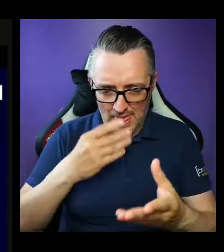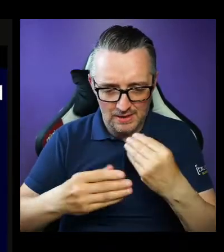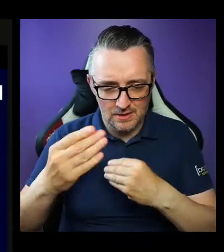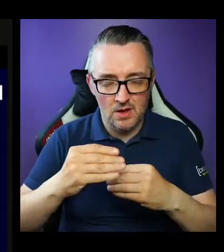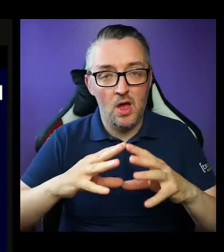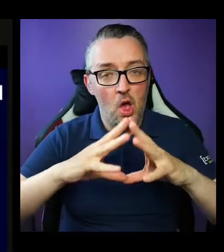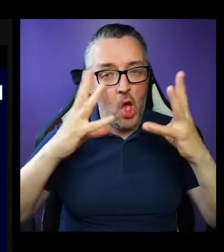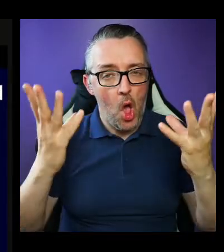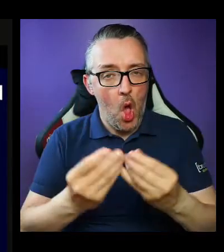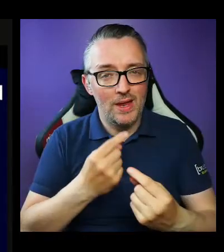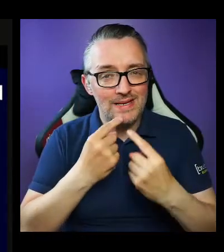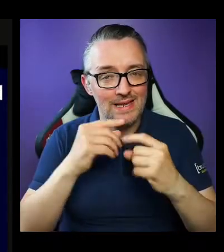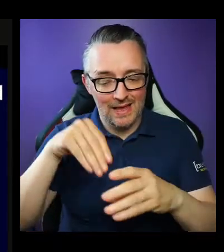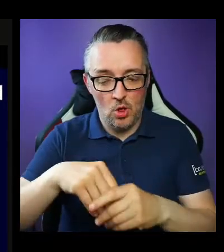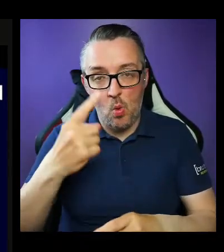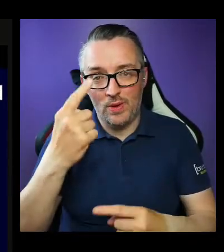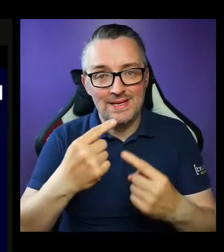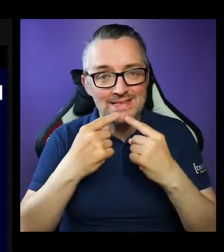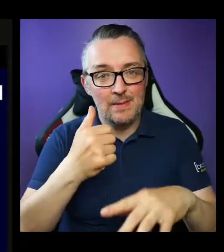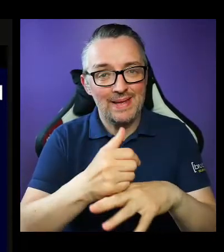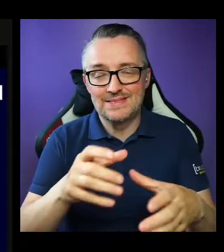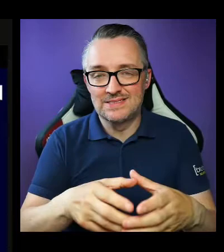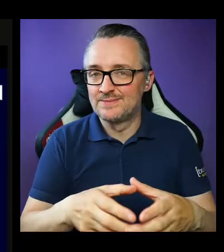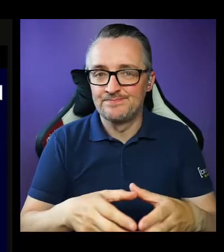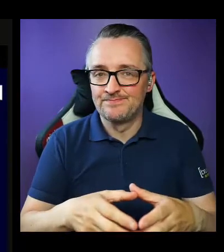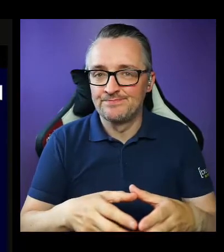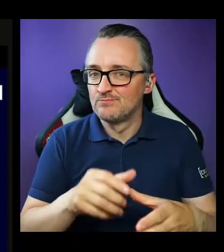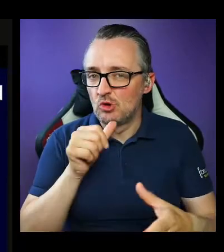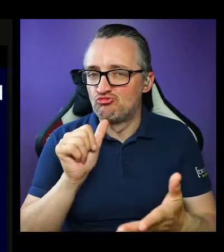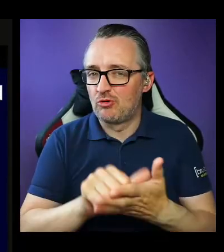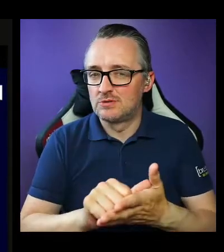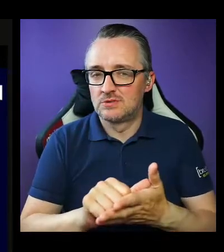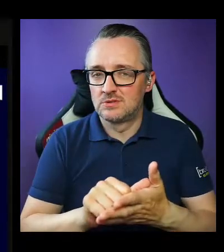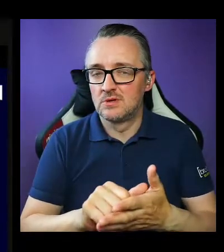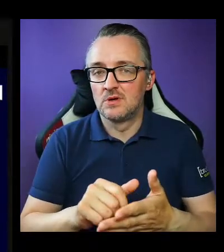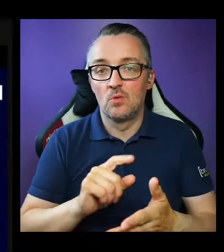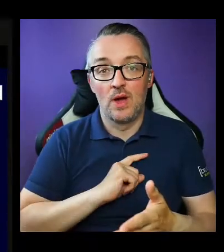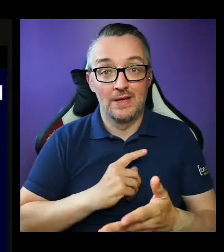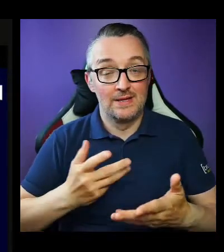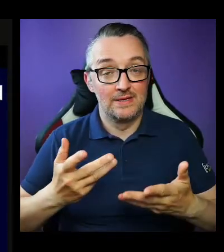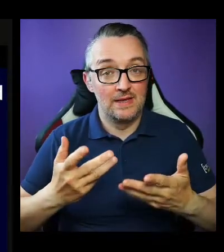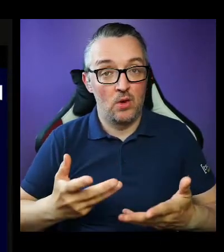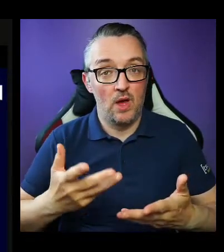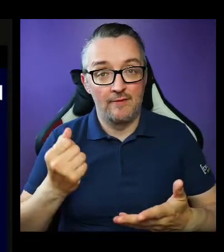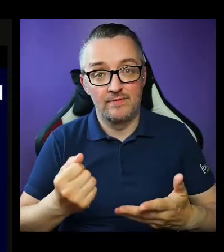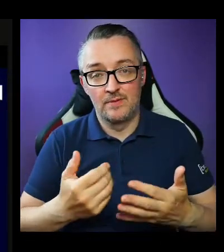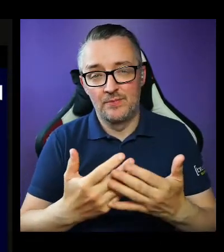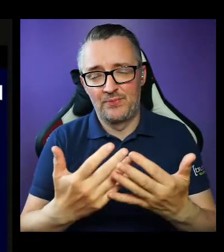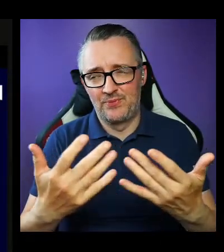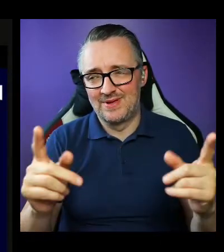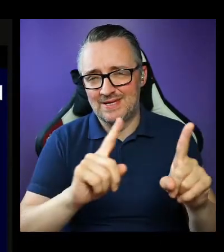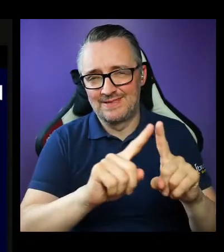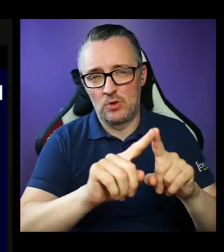data into one type of database, it's actually not the right way to go. And especially nowadays, when you have so many options